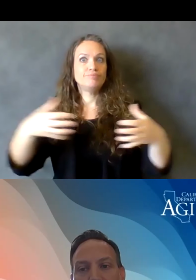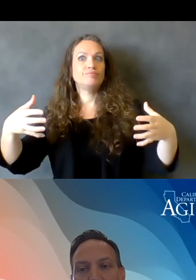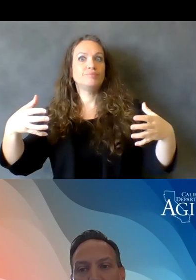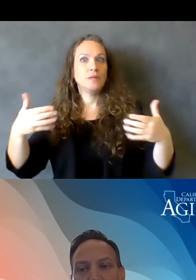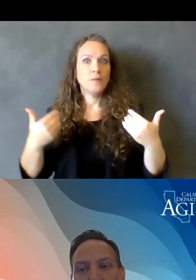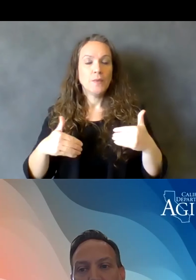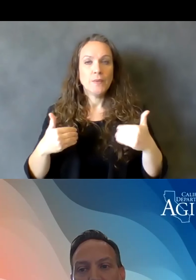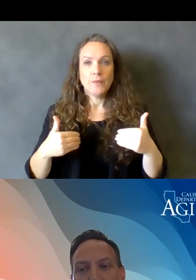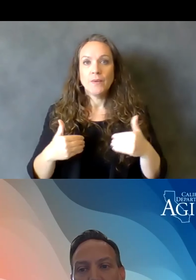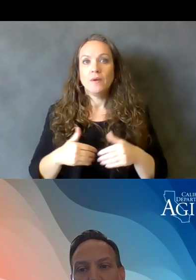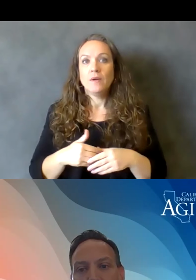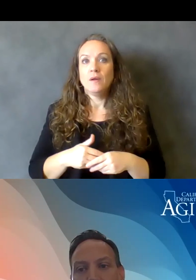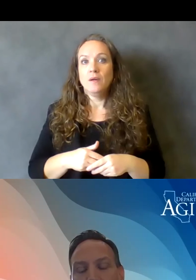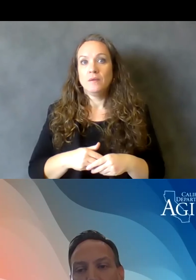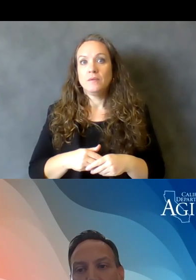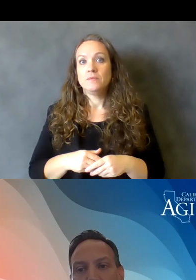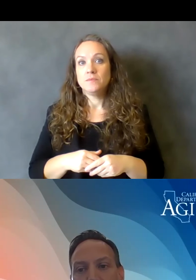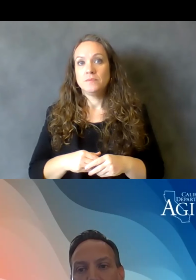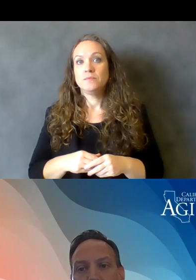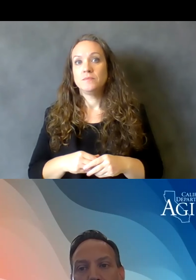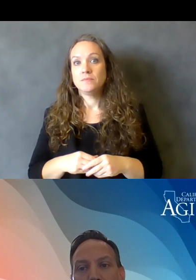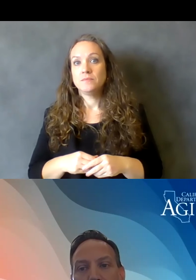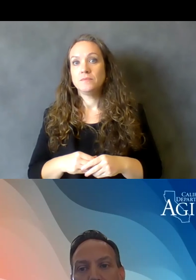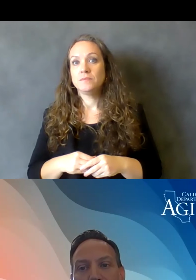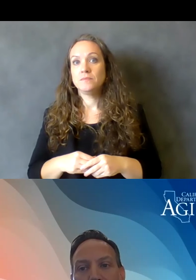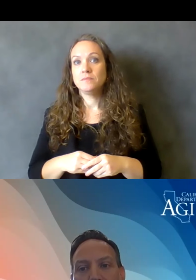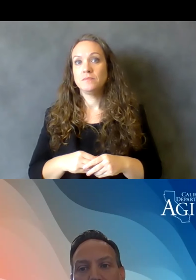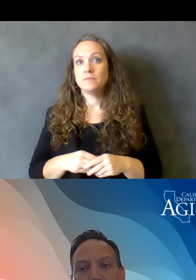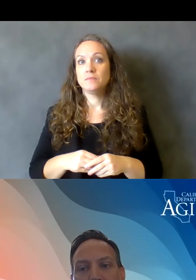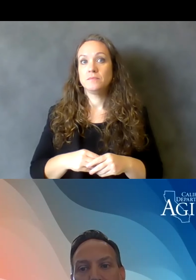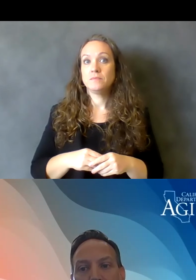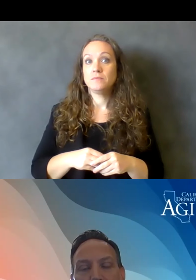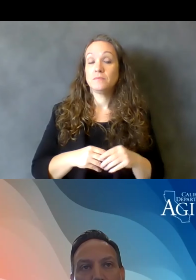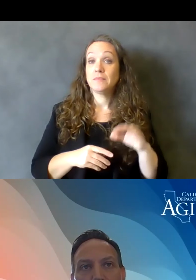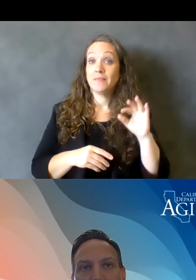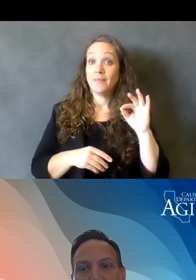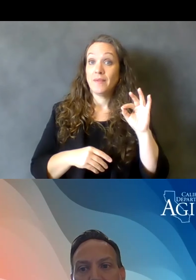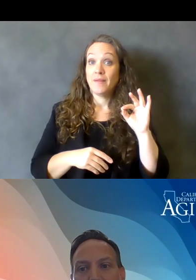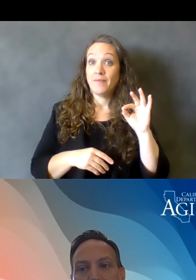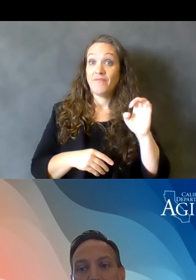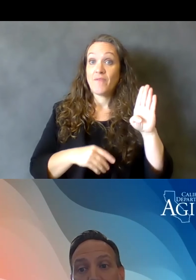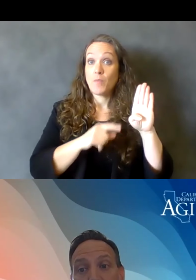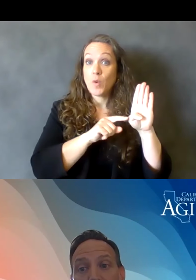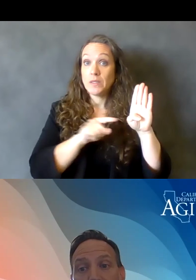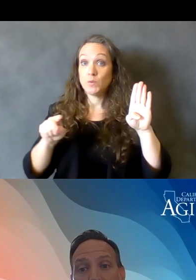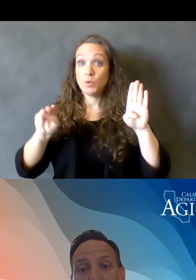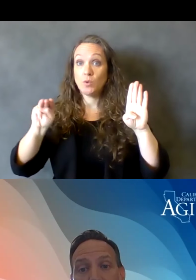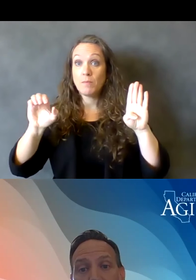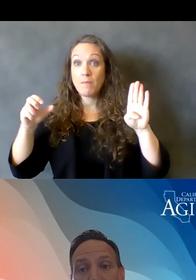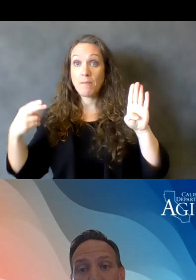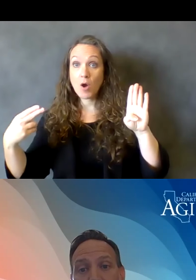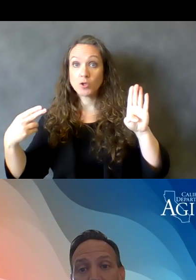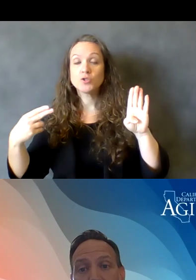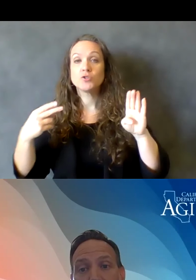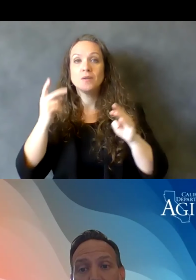in-person visits that have been conducted. So between the months of February and March, we're seeing a growth of